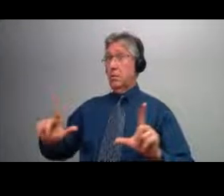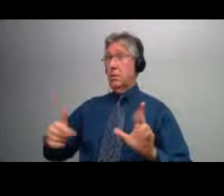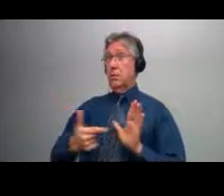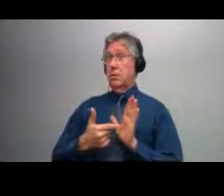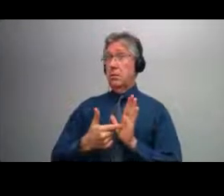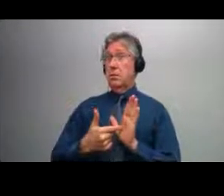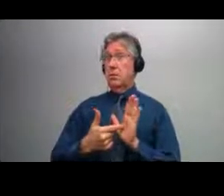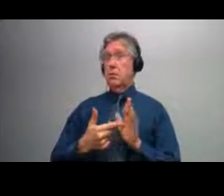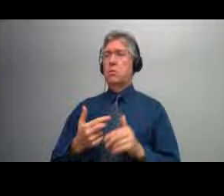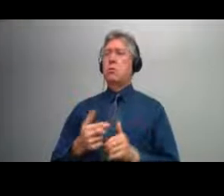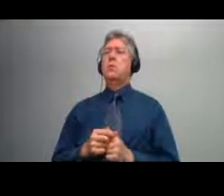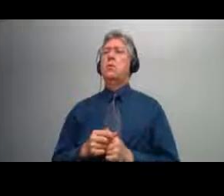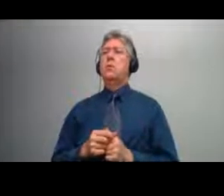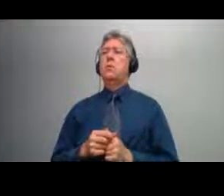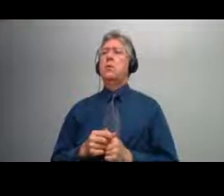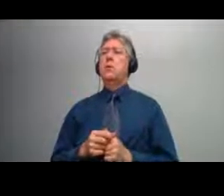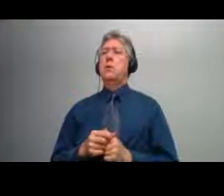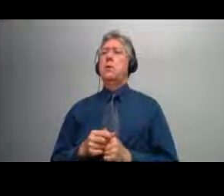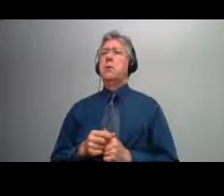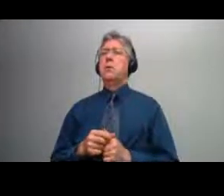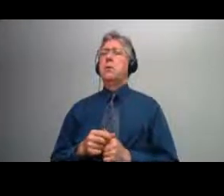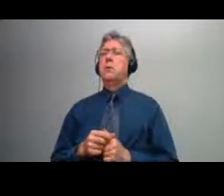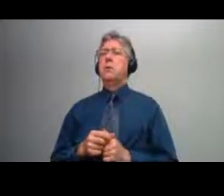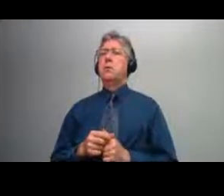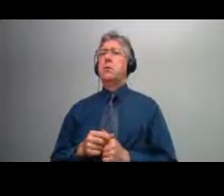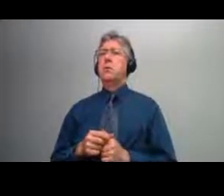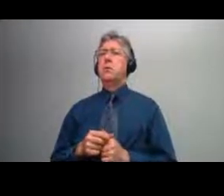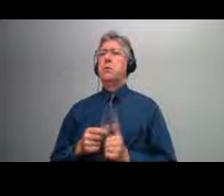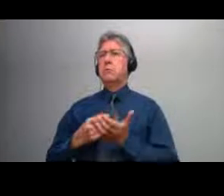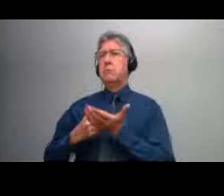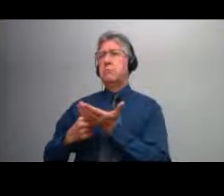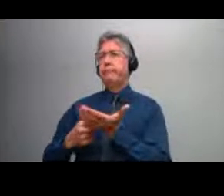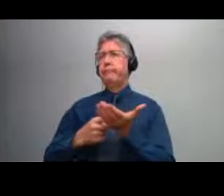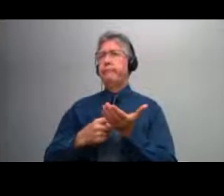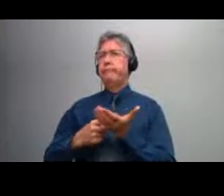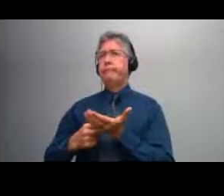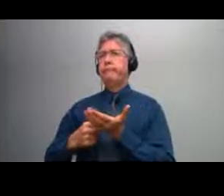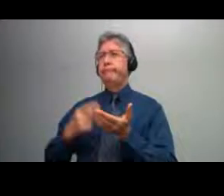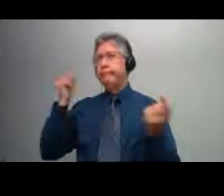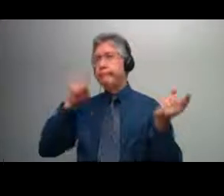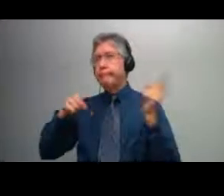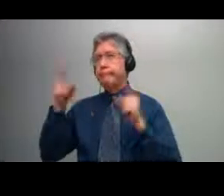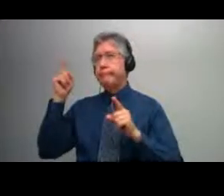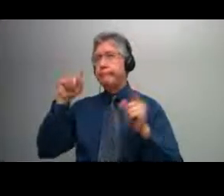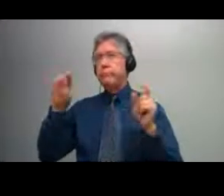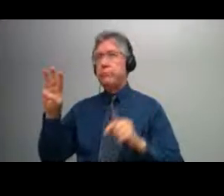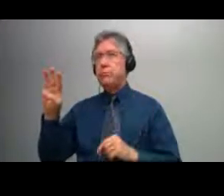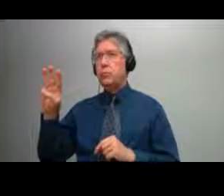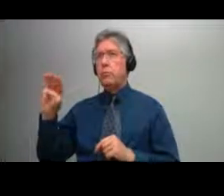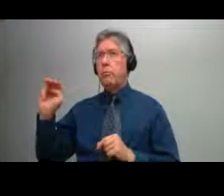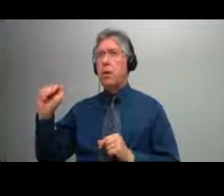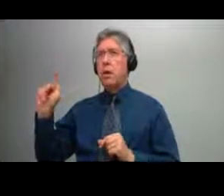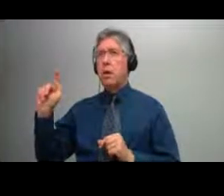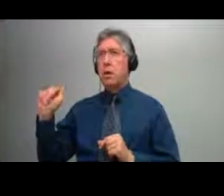we are with the discussion cooperation with WMATA, we are